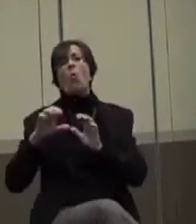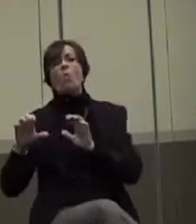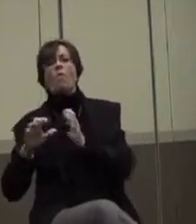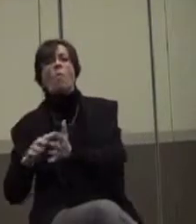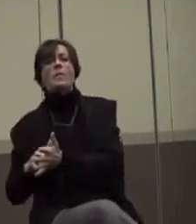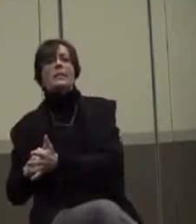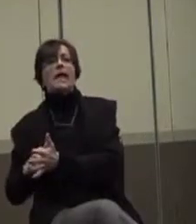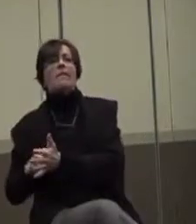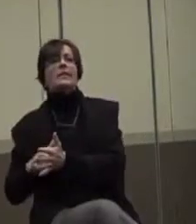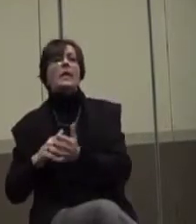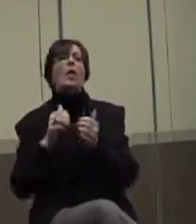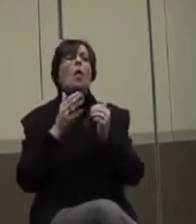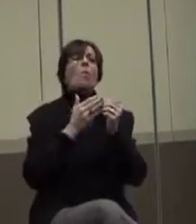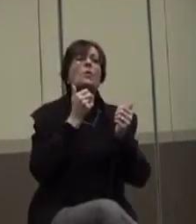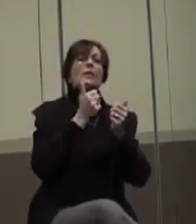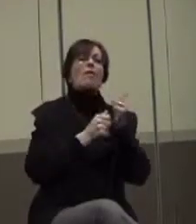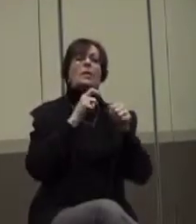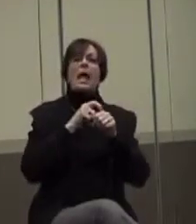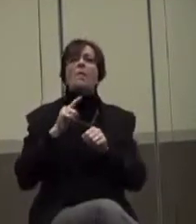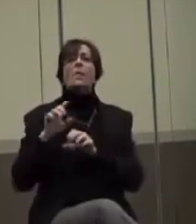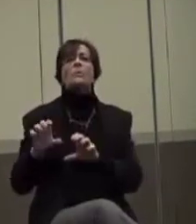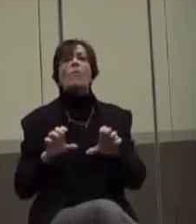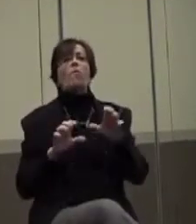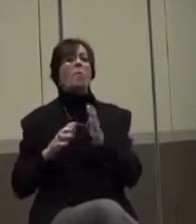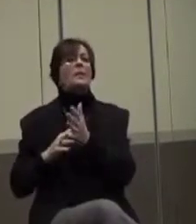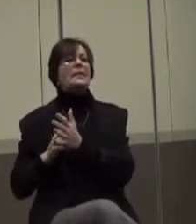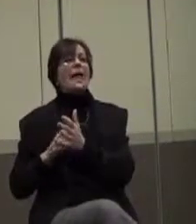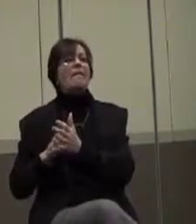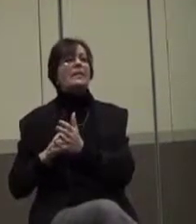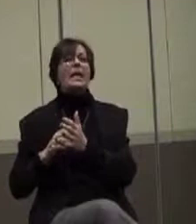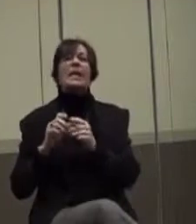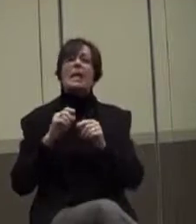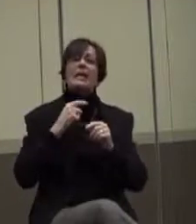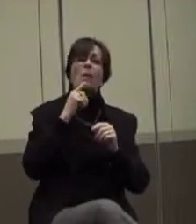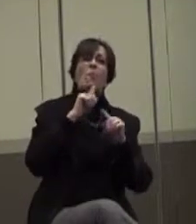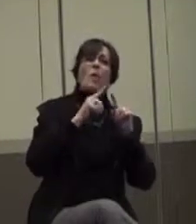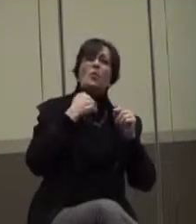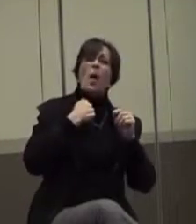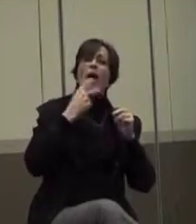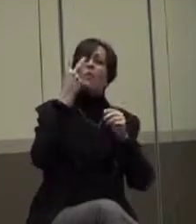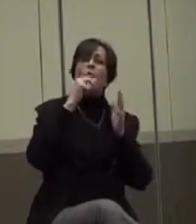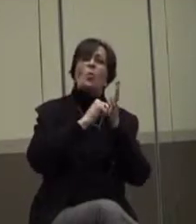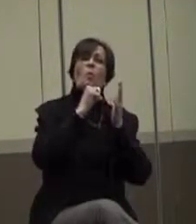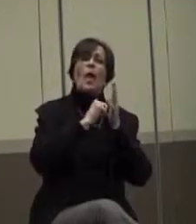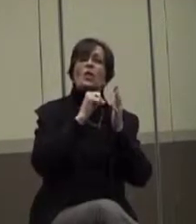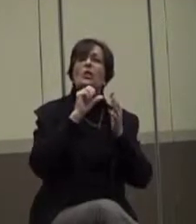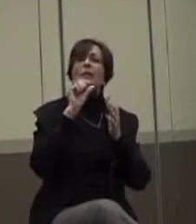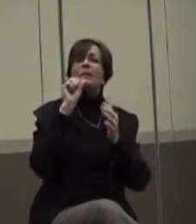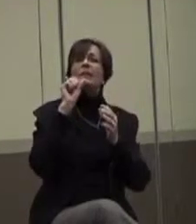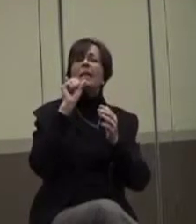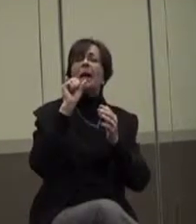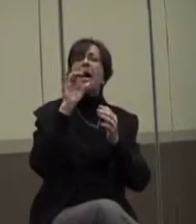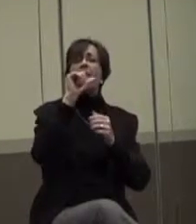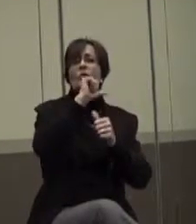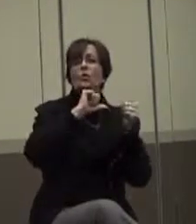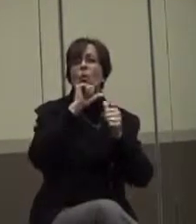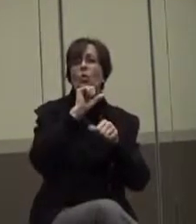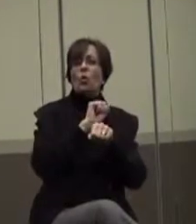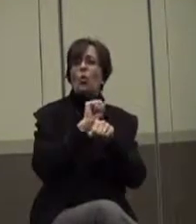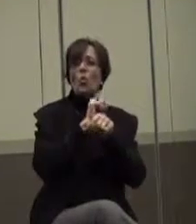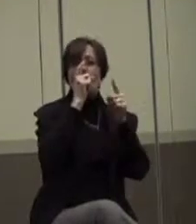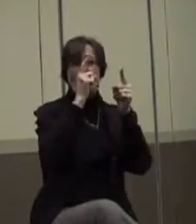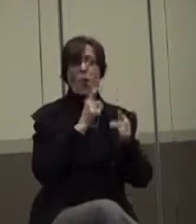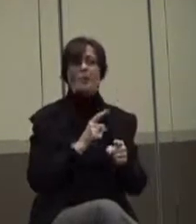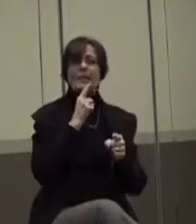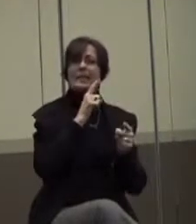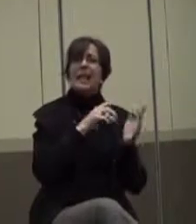And almost every time it's performance deficit, and I go, but you've got 2 pages of social work goals and you said it's a deficit. So how can you